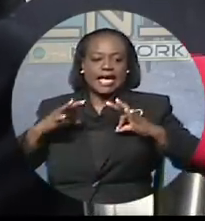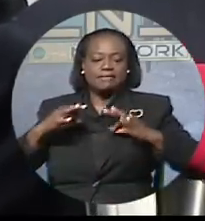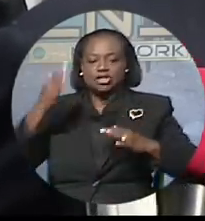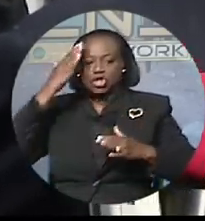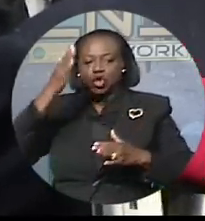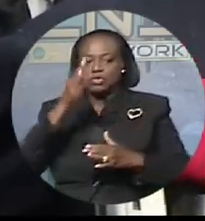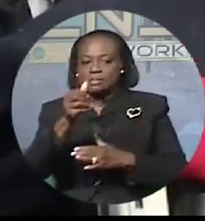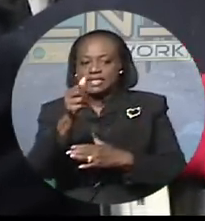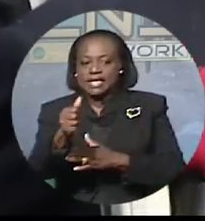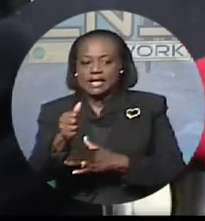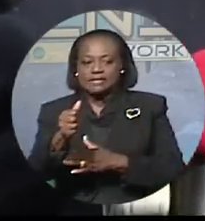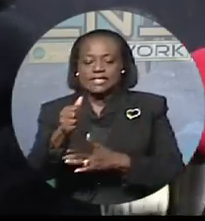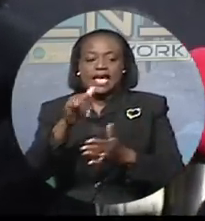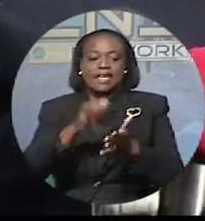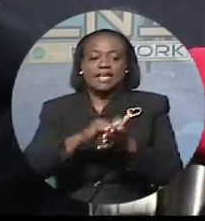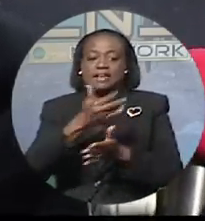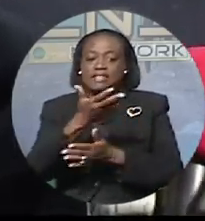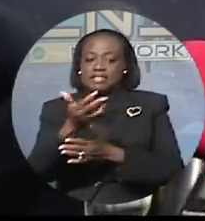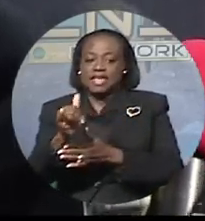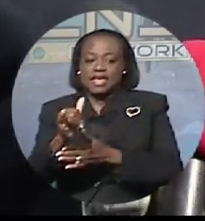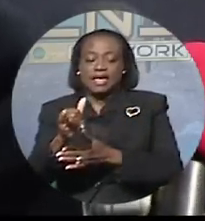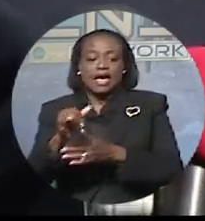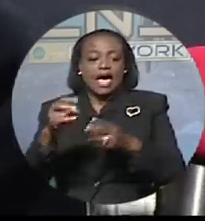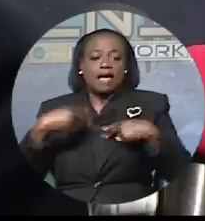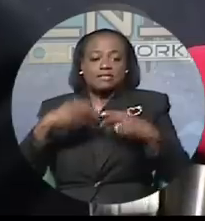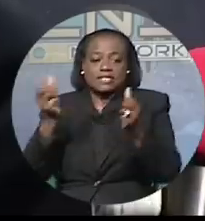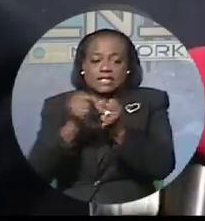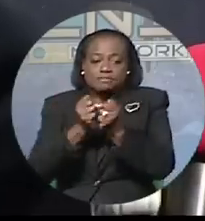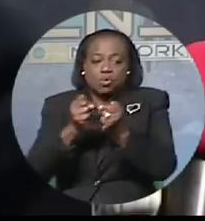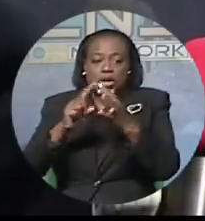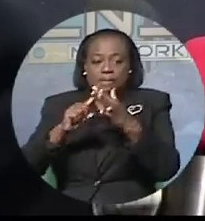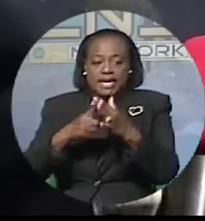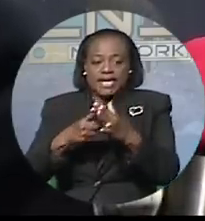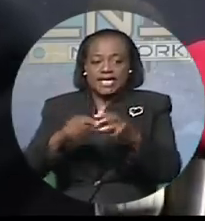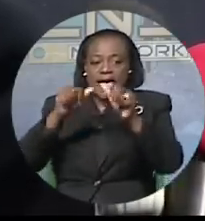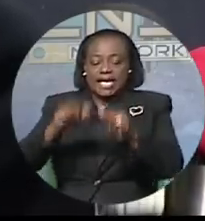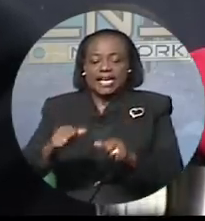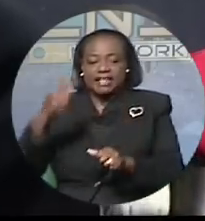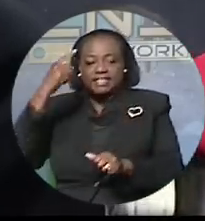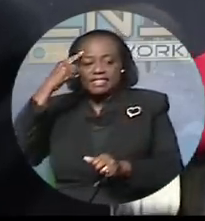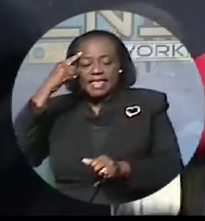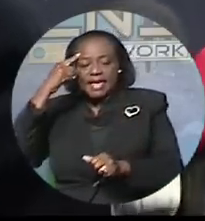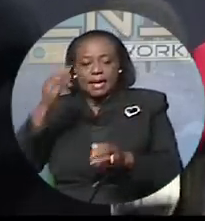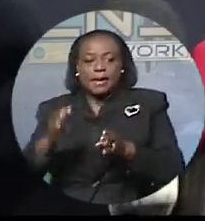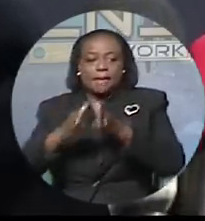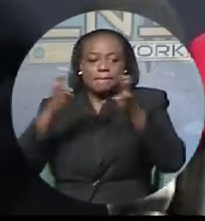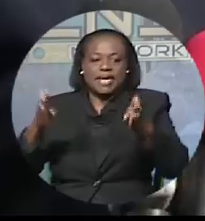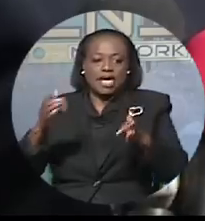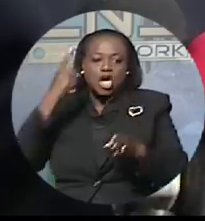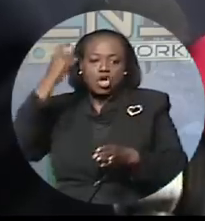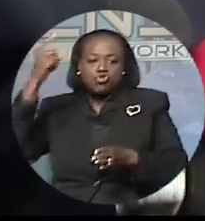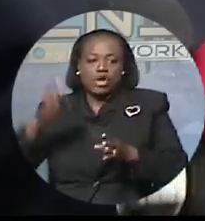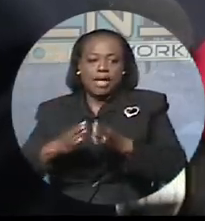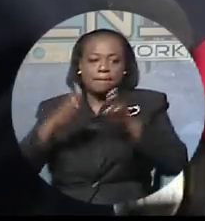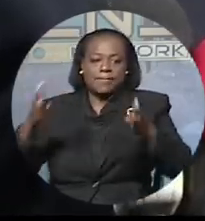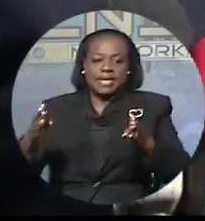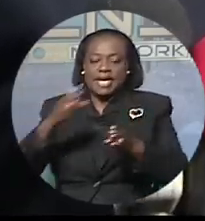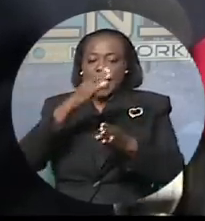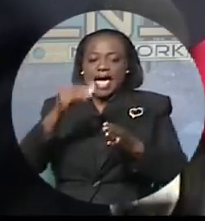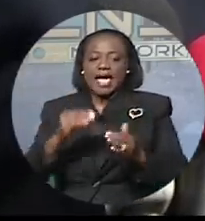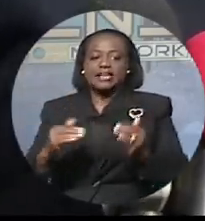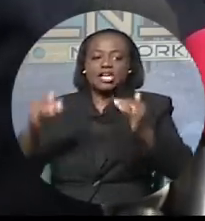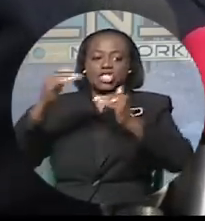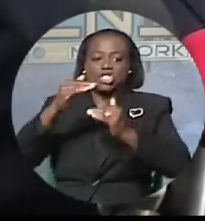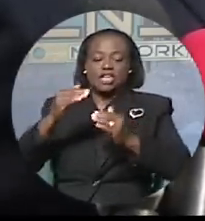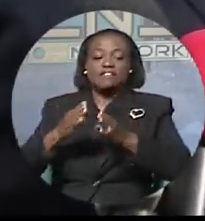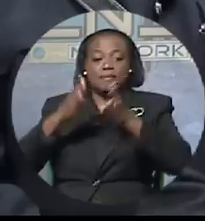they themselves, notwithstanding small beginnings, can think big, dream big, and achieve big. And that's